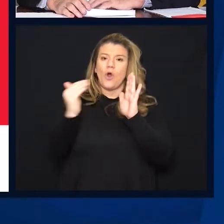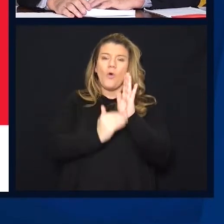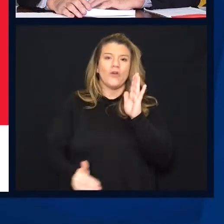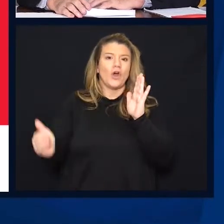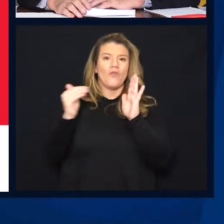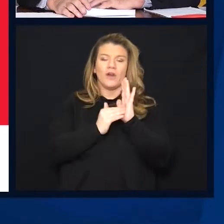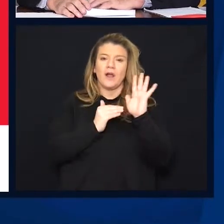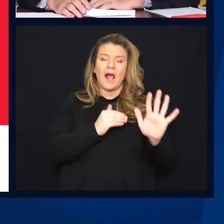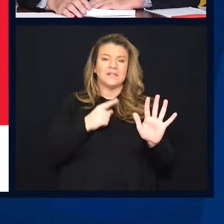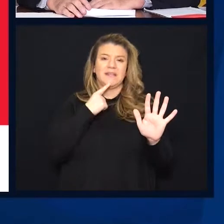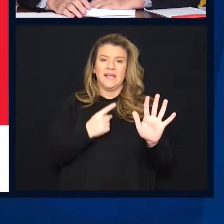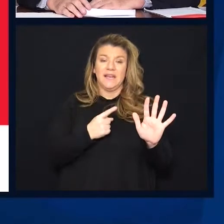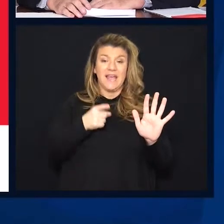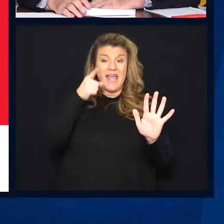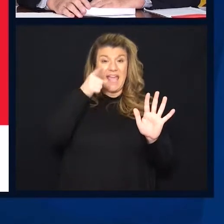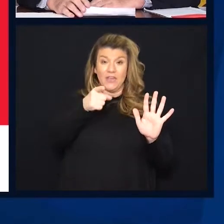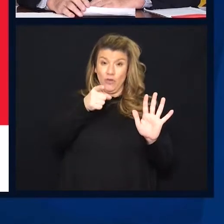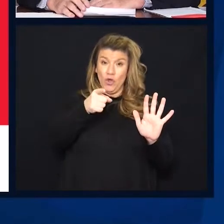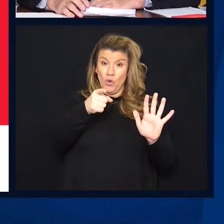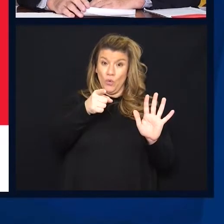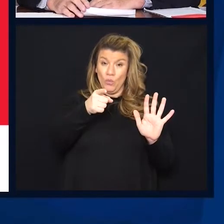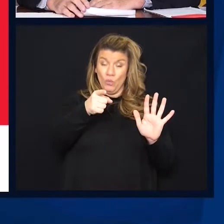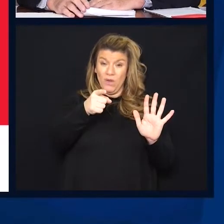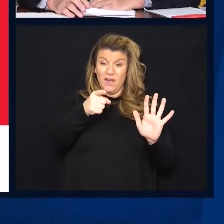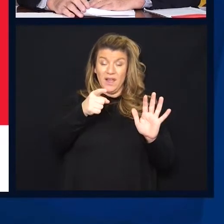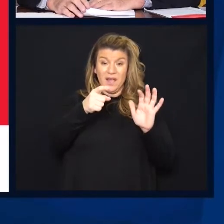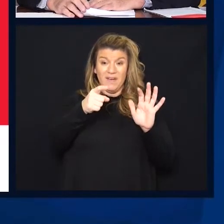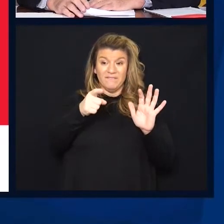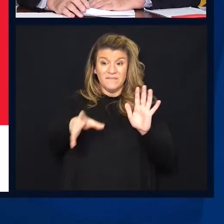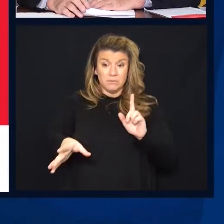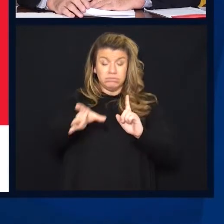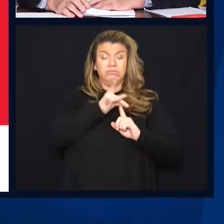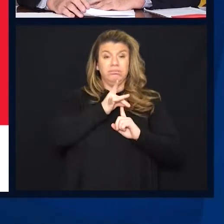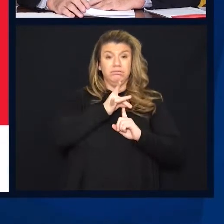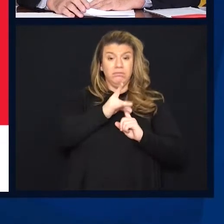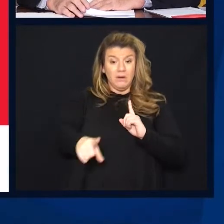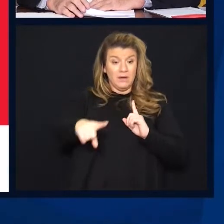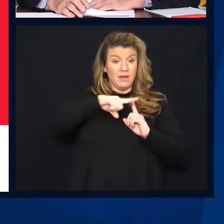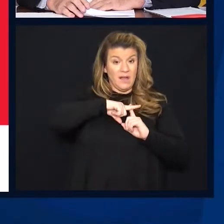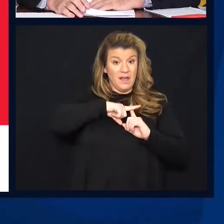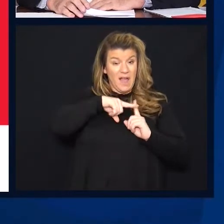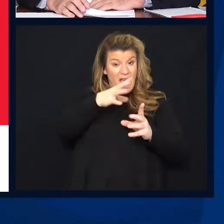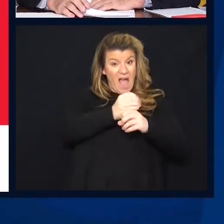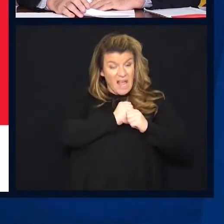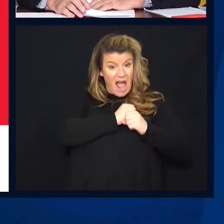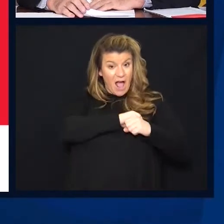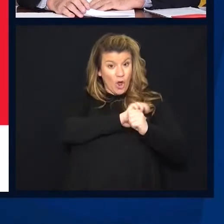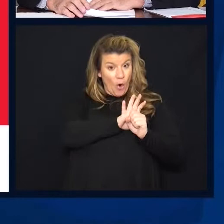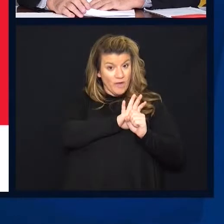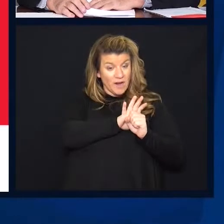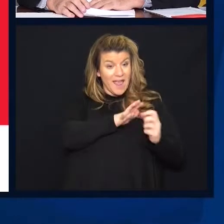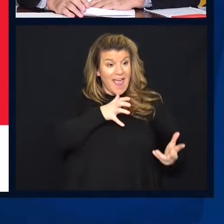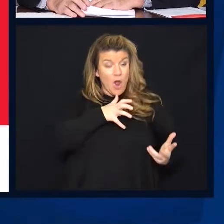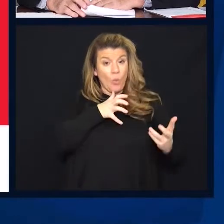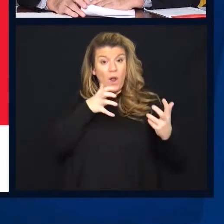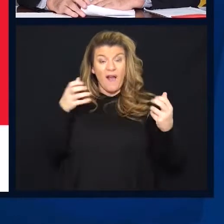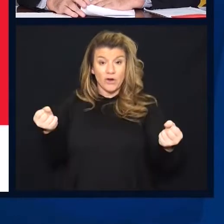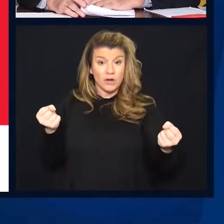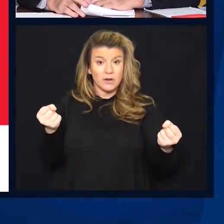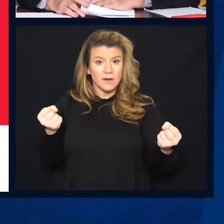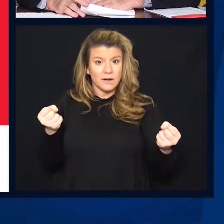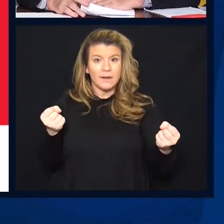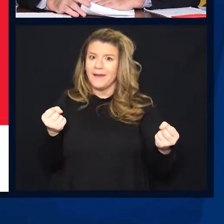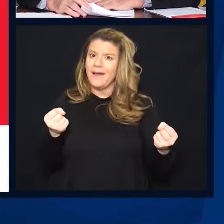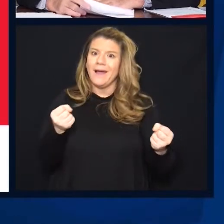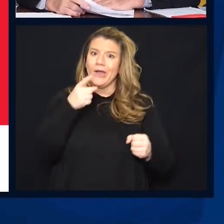I just say just this. If you especially have had the blessing of recovery from this dreaded pandemic, do you